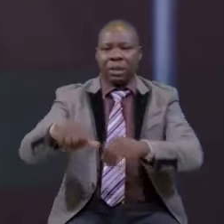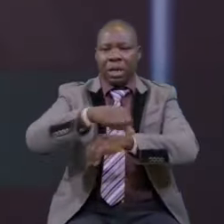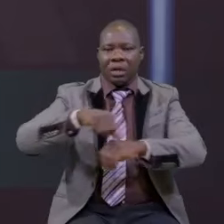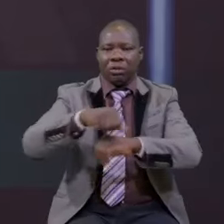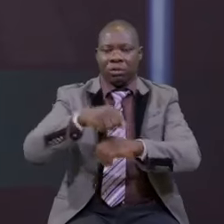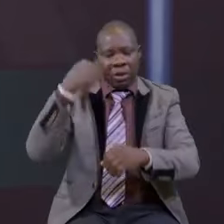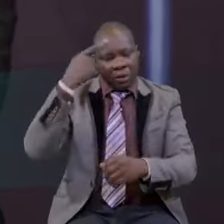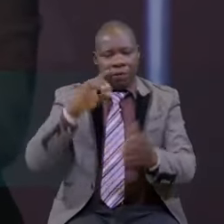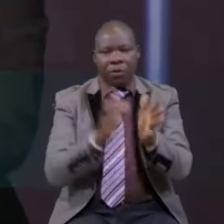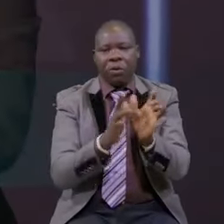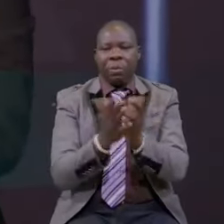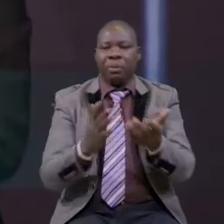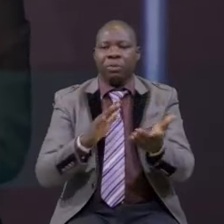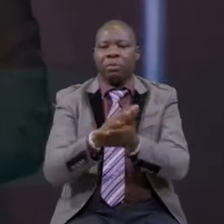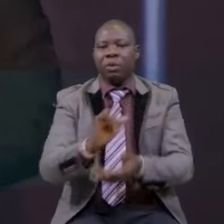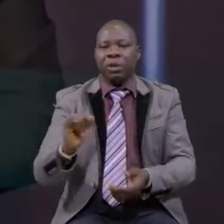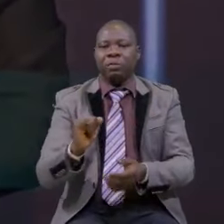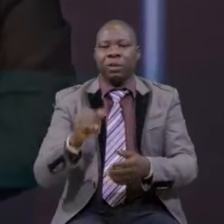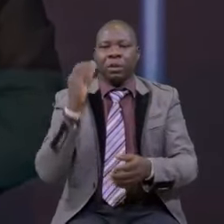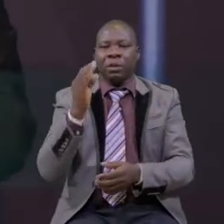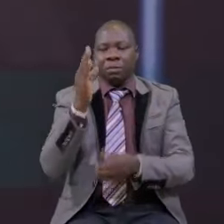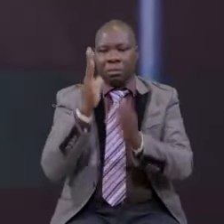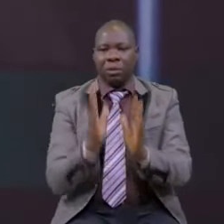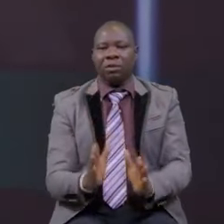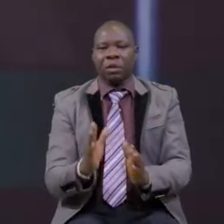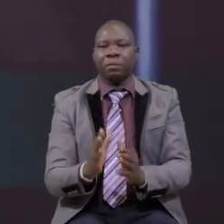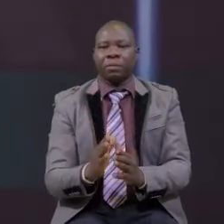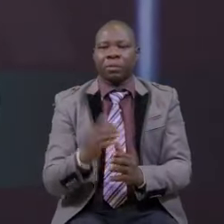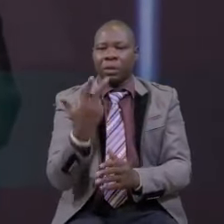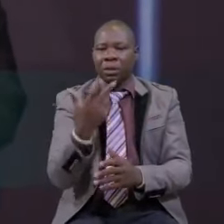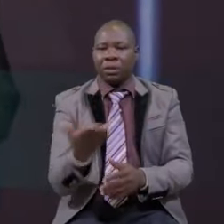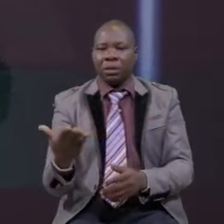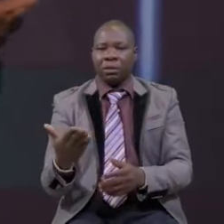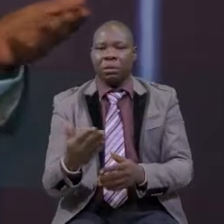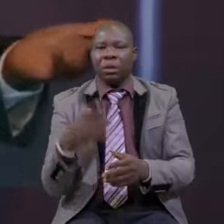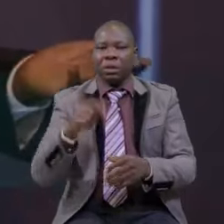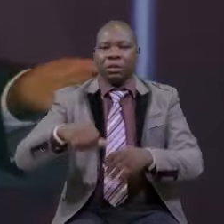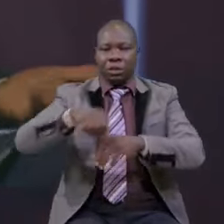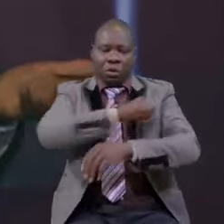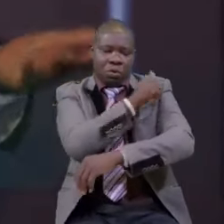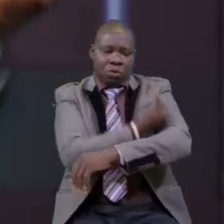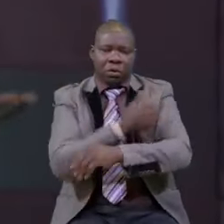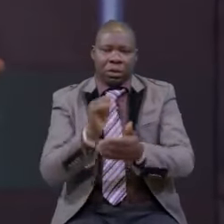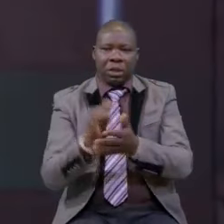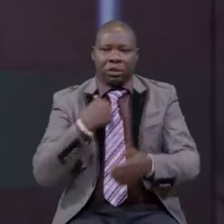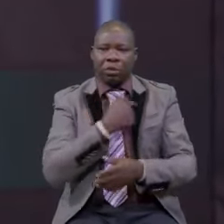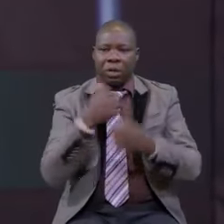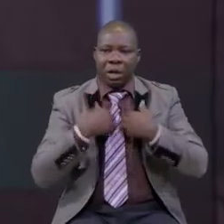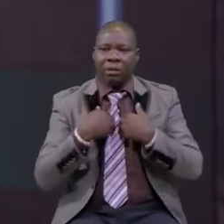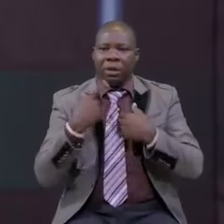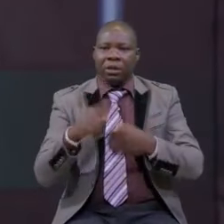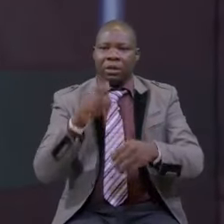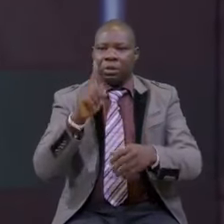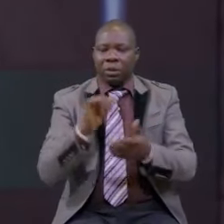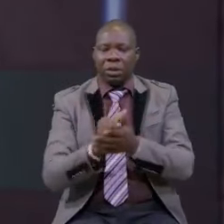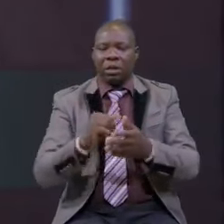anointing for Bible believing minister. The anointing will have the one that works and the one that comes